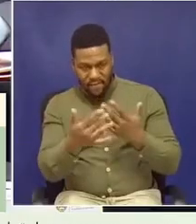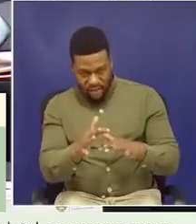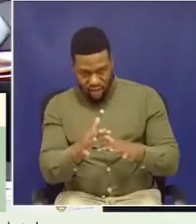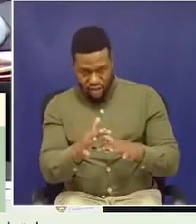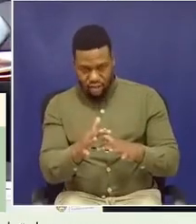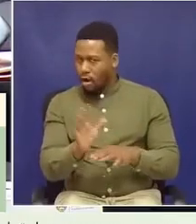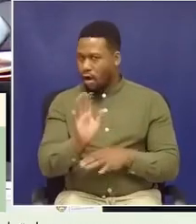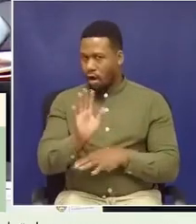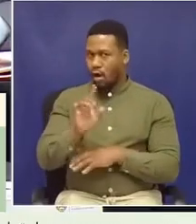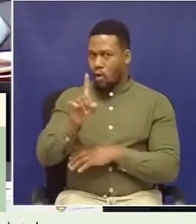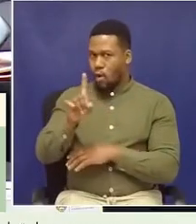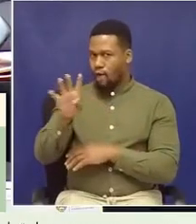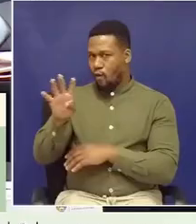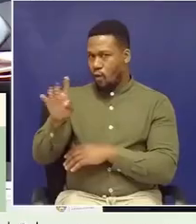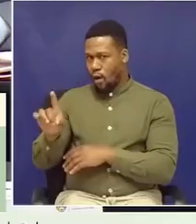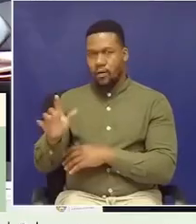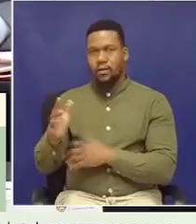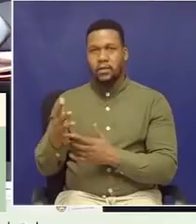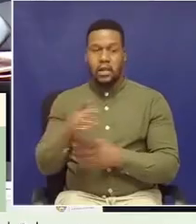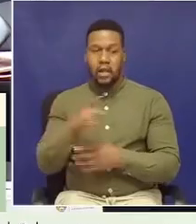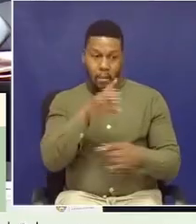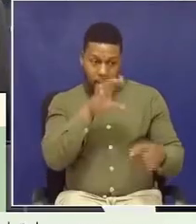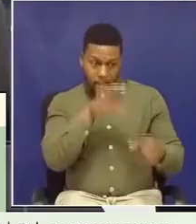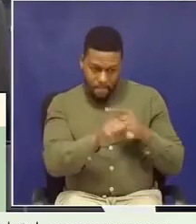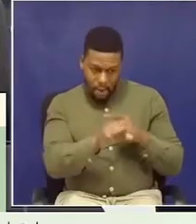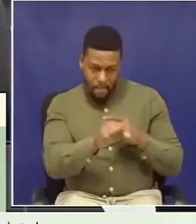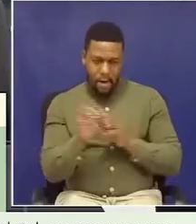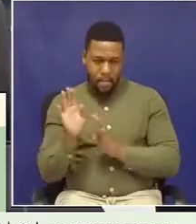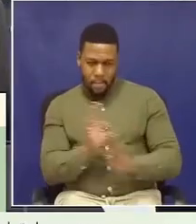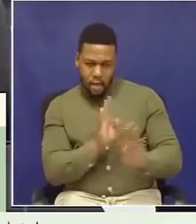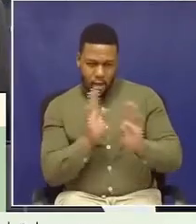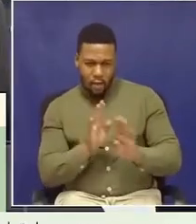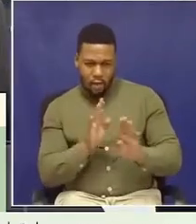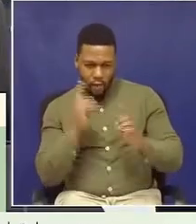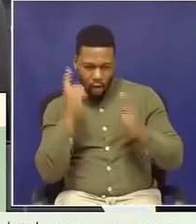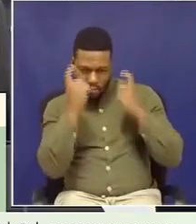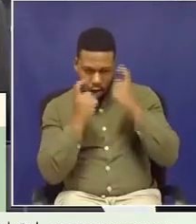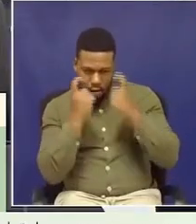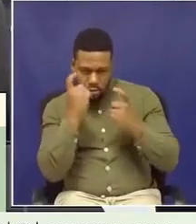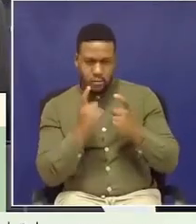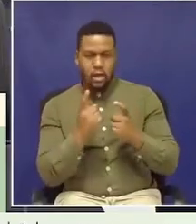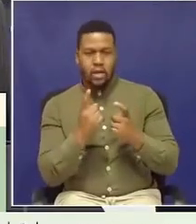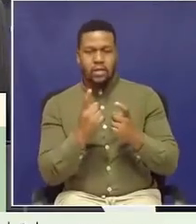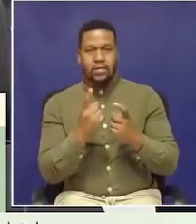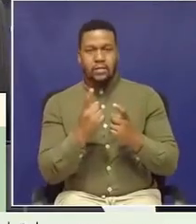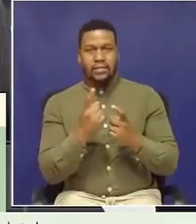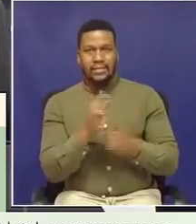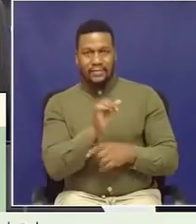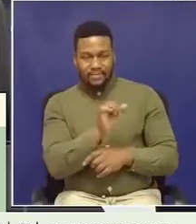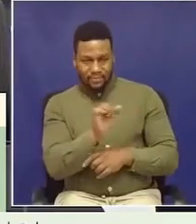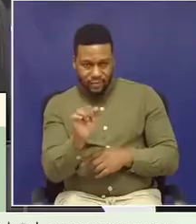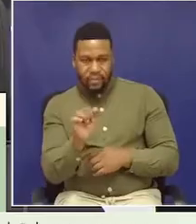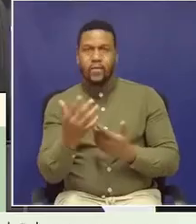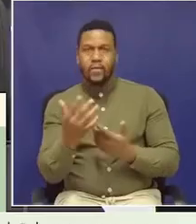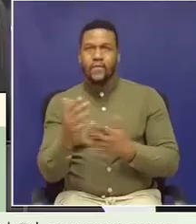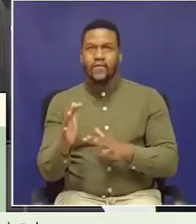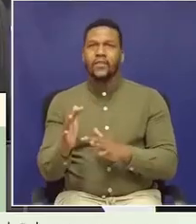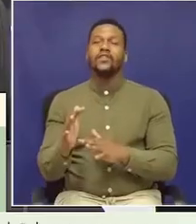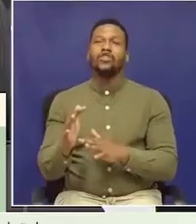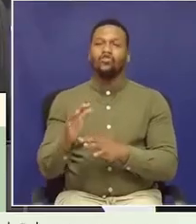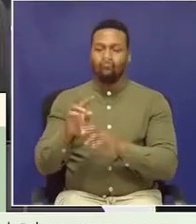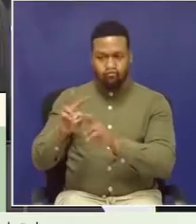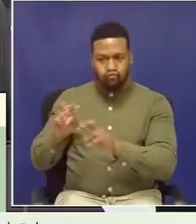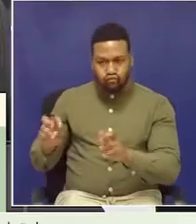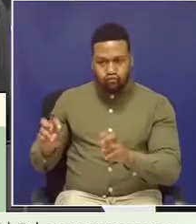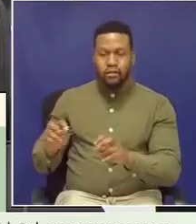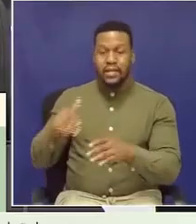are currently in different stages of investigation within their respective departments. So up until those internal processes